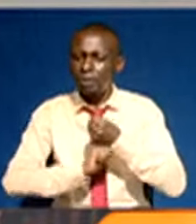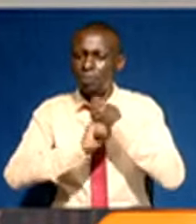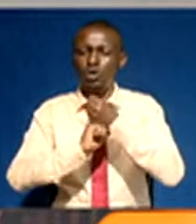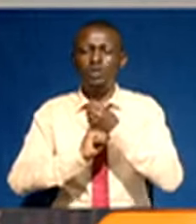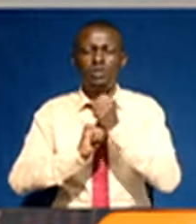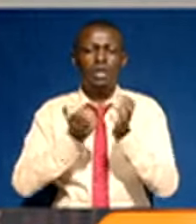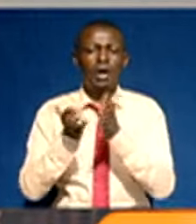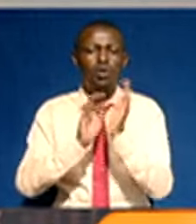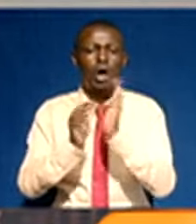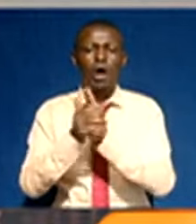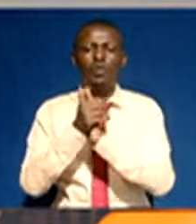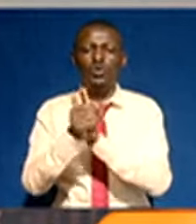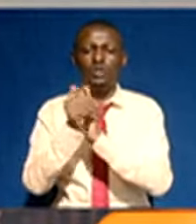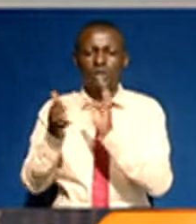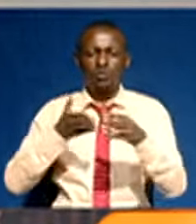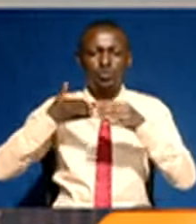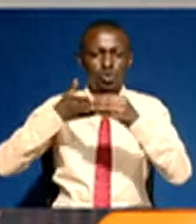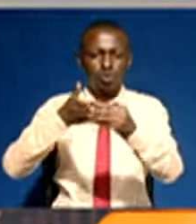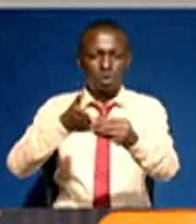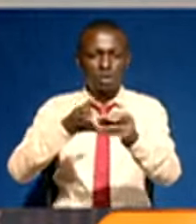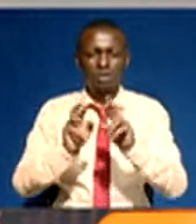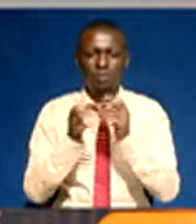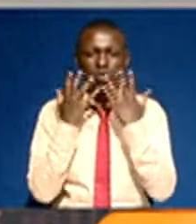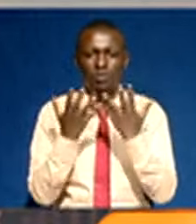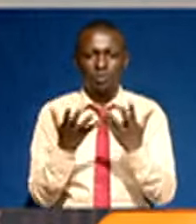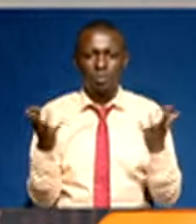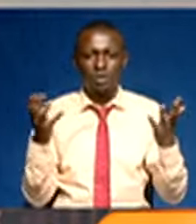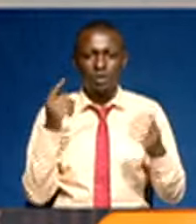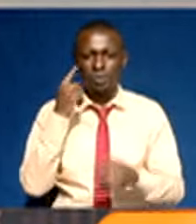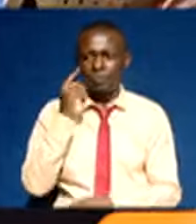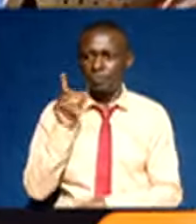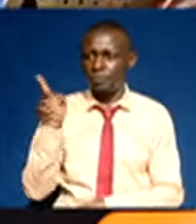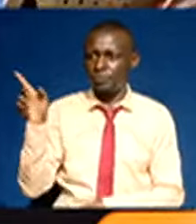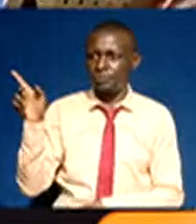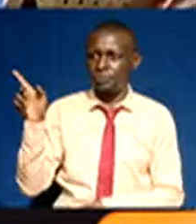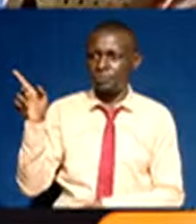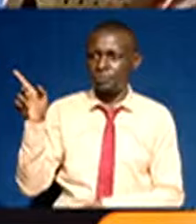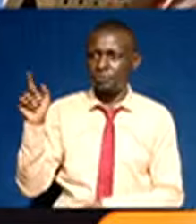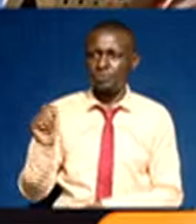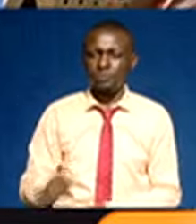skills. We get more from our very own Emily Jibet.